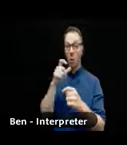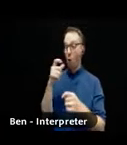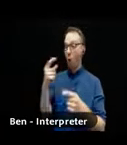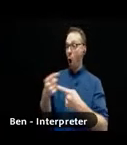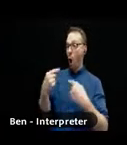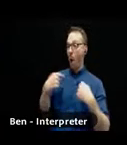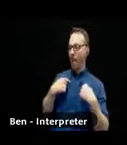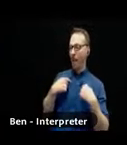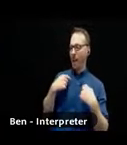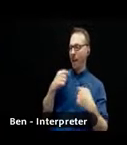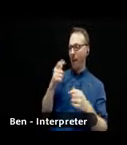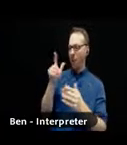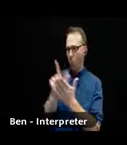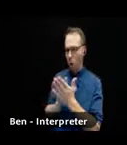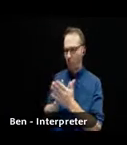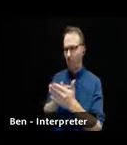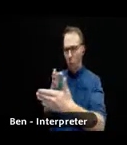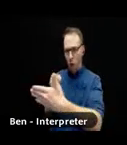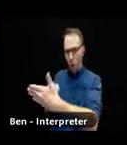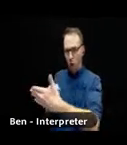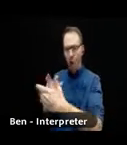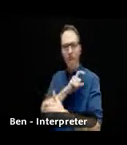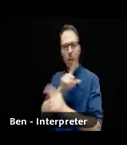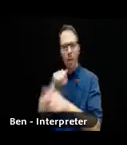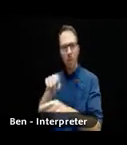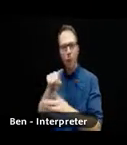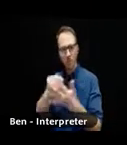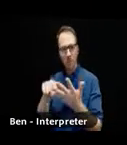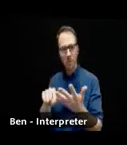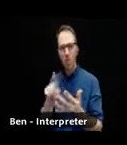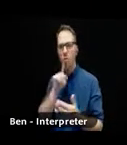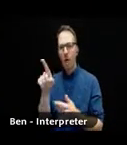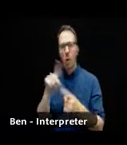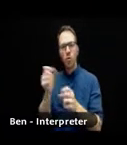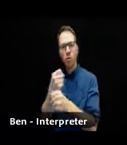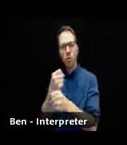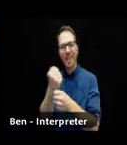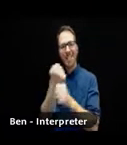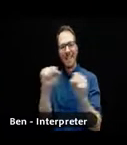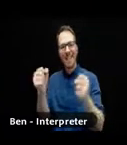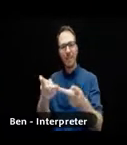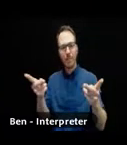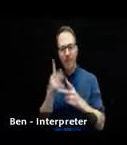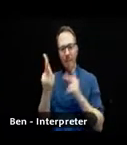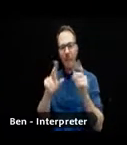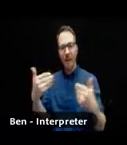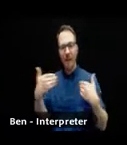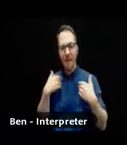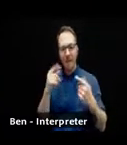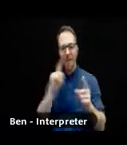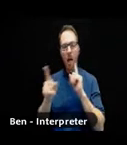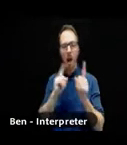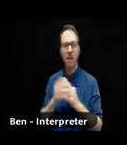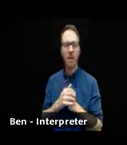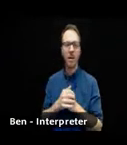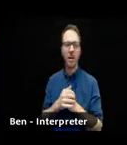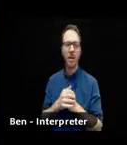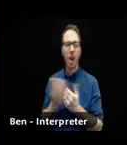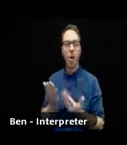prosecuted based on other things, police reports, other stuff, but really to create safe spaces in which people can have these dialogues brings